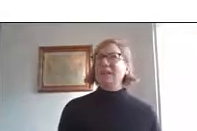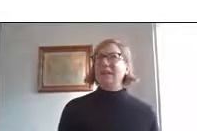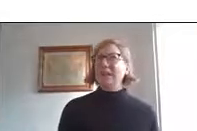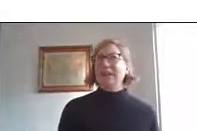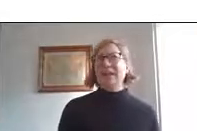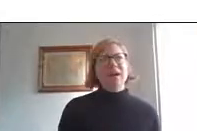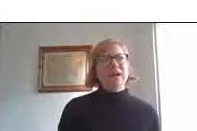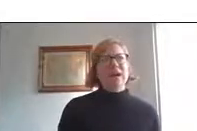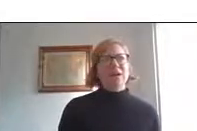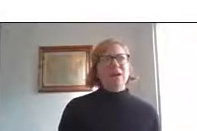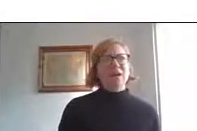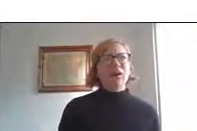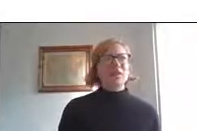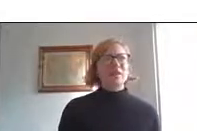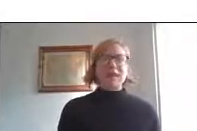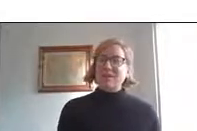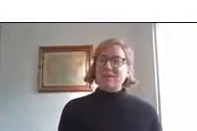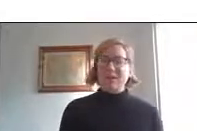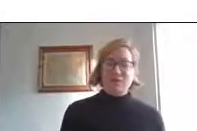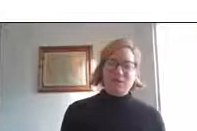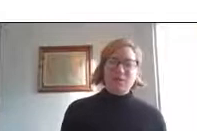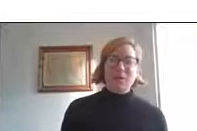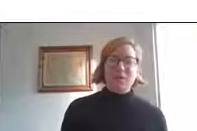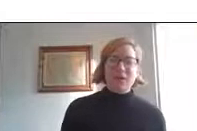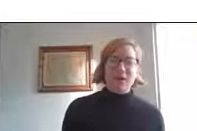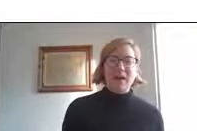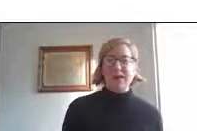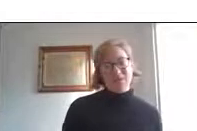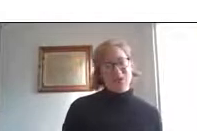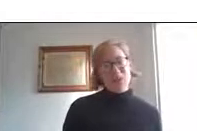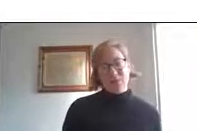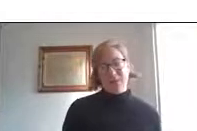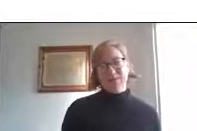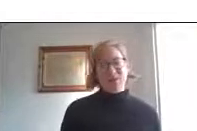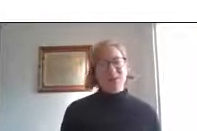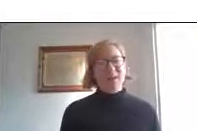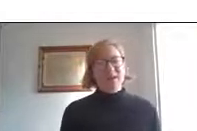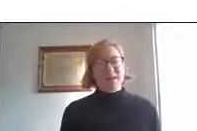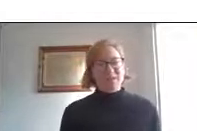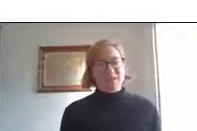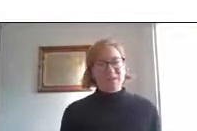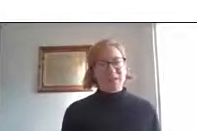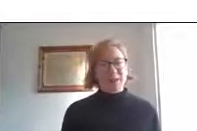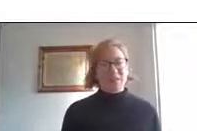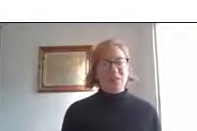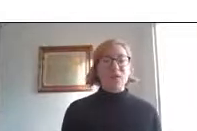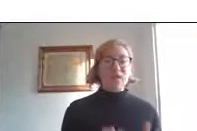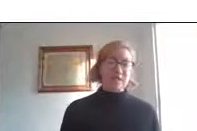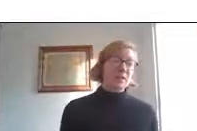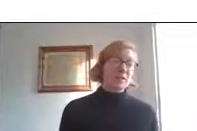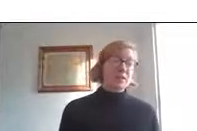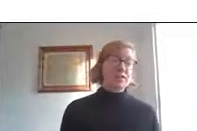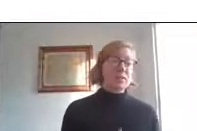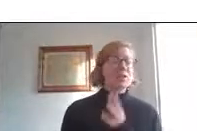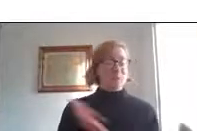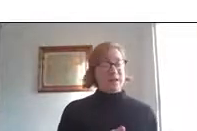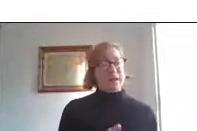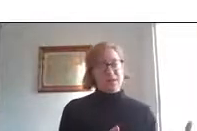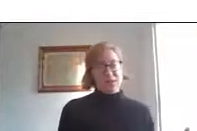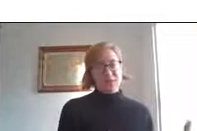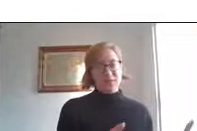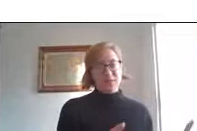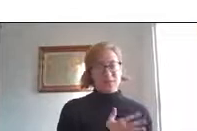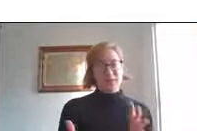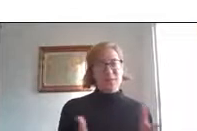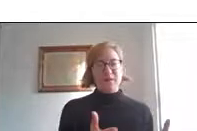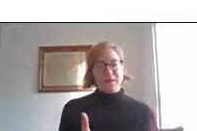child is conveniently off sick because they knew they were coming, or they're hiding in the toilets or something like that. And the first thing I do, and sometimes